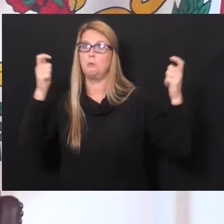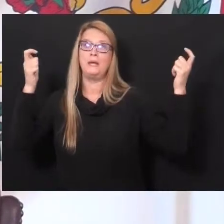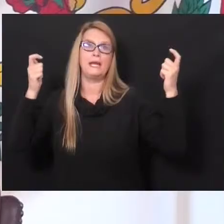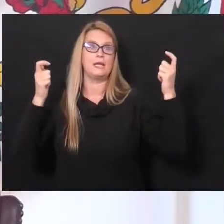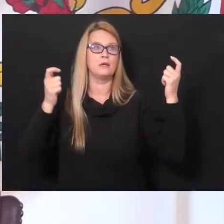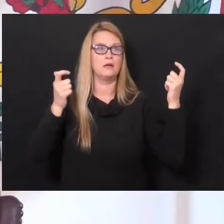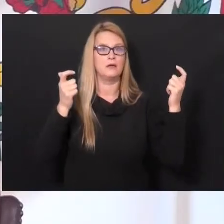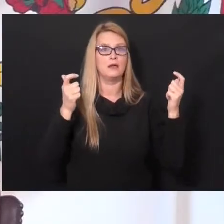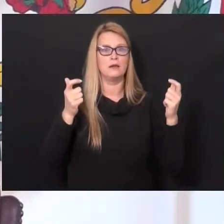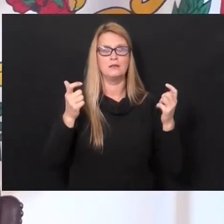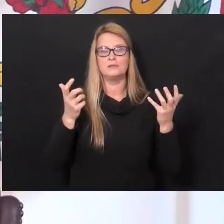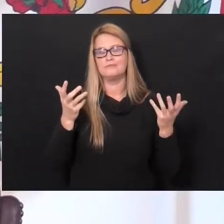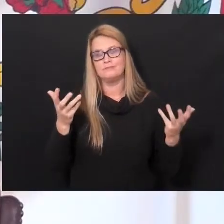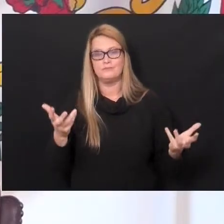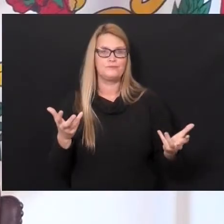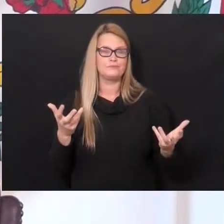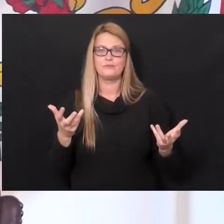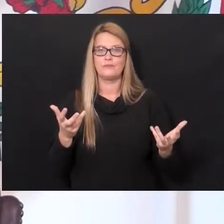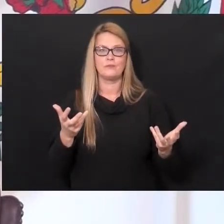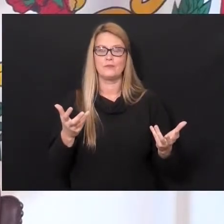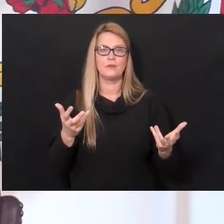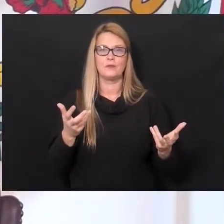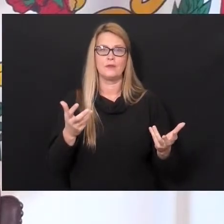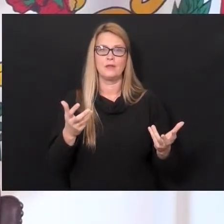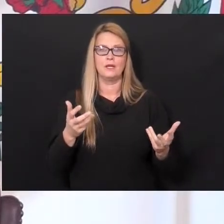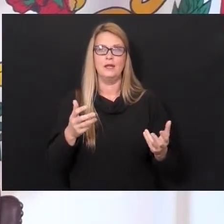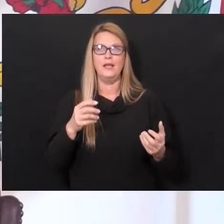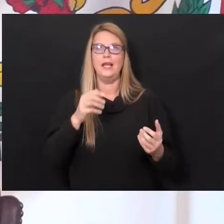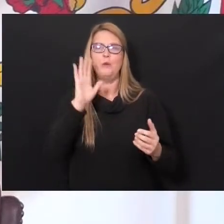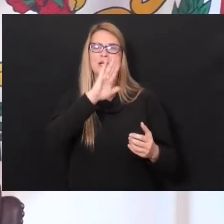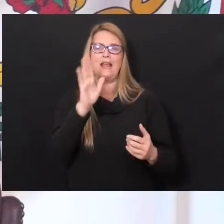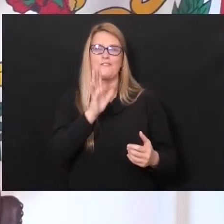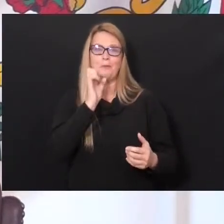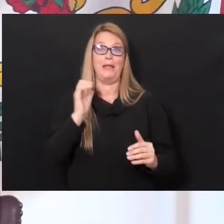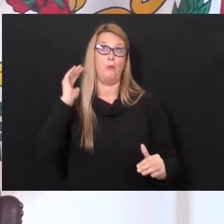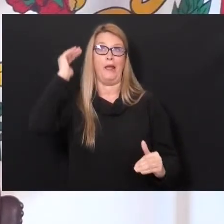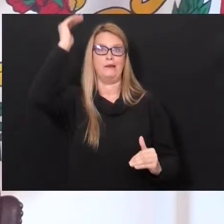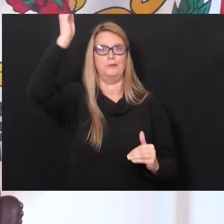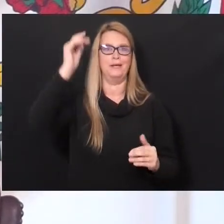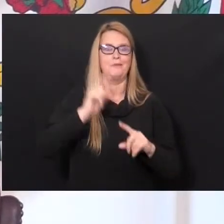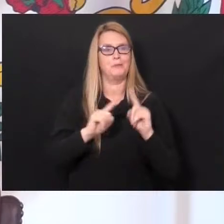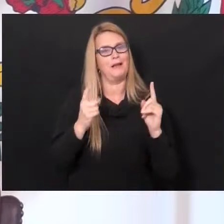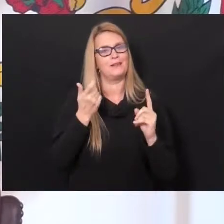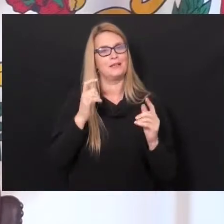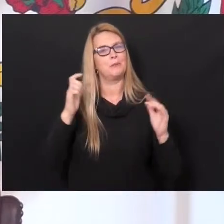a little bit too big, it won't be way too big, but if it's a little bit too big,